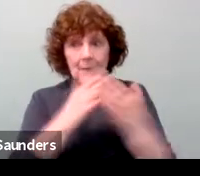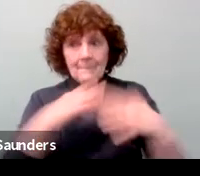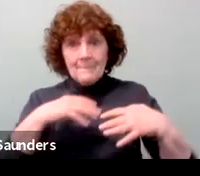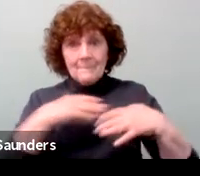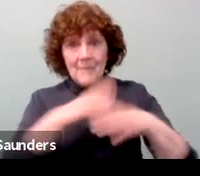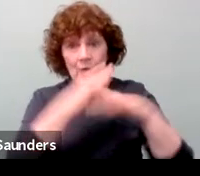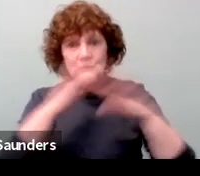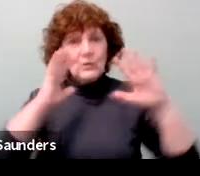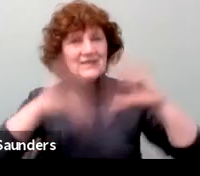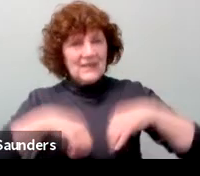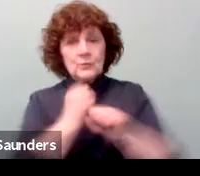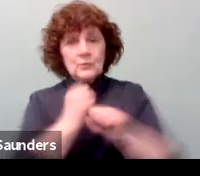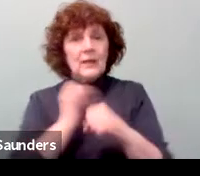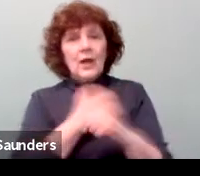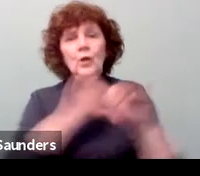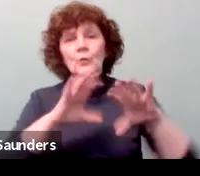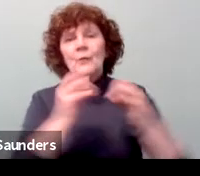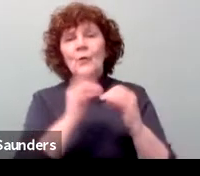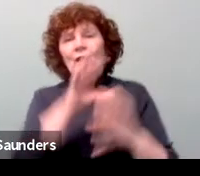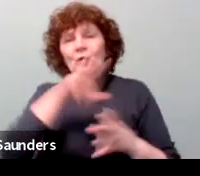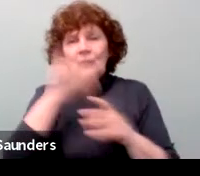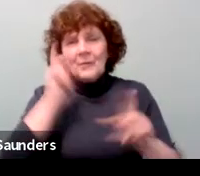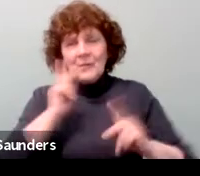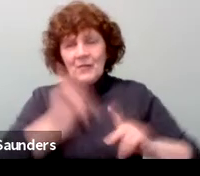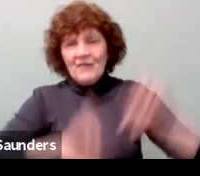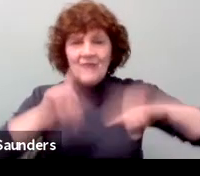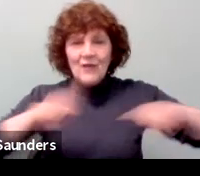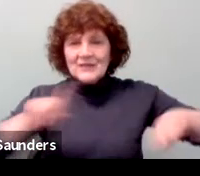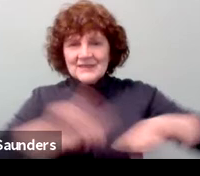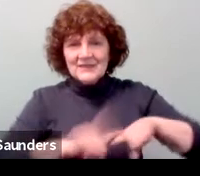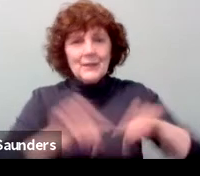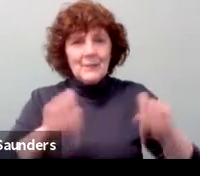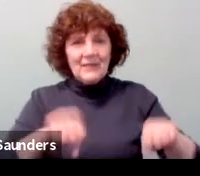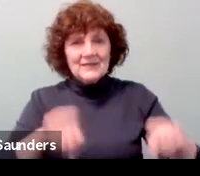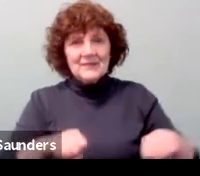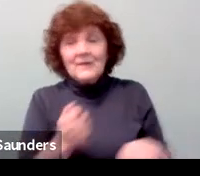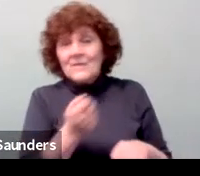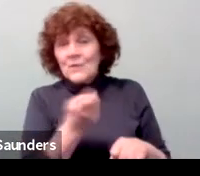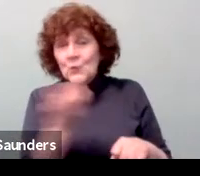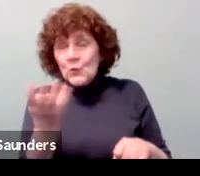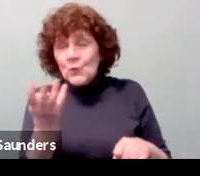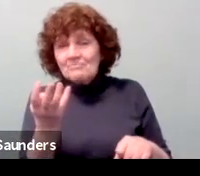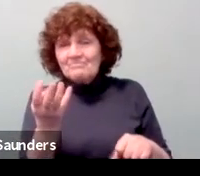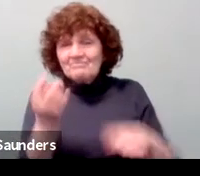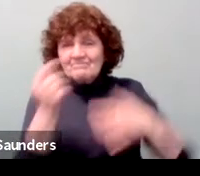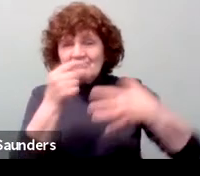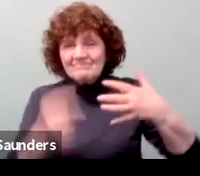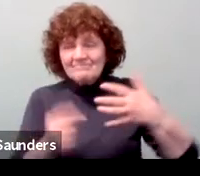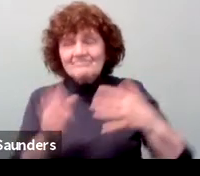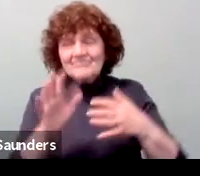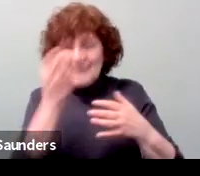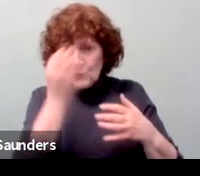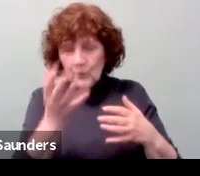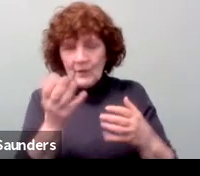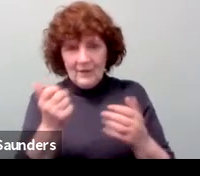more inclusive for people of all abilities. A few housekeeping notes. Everyone will be muted throughout